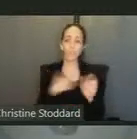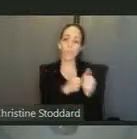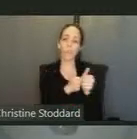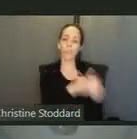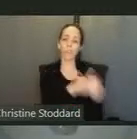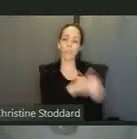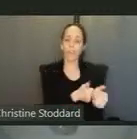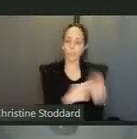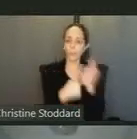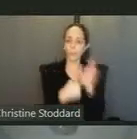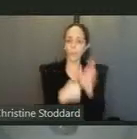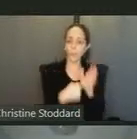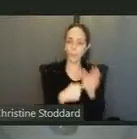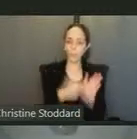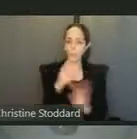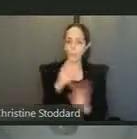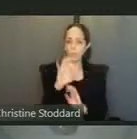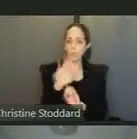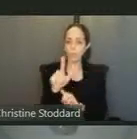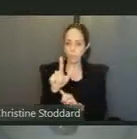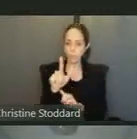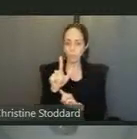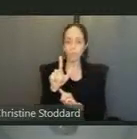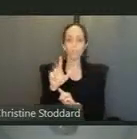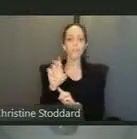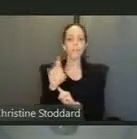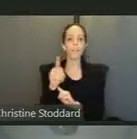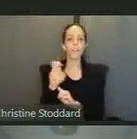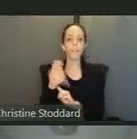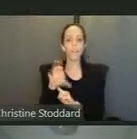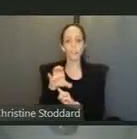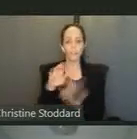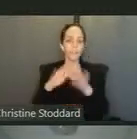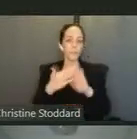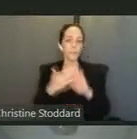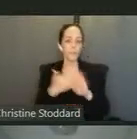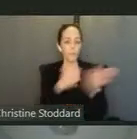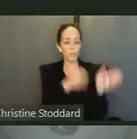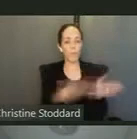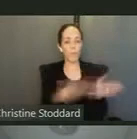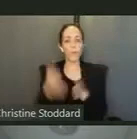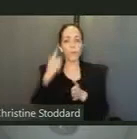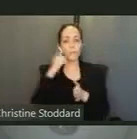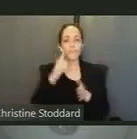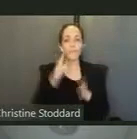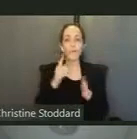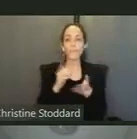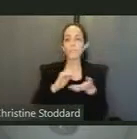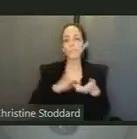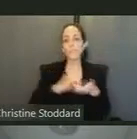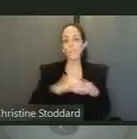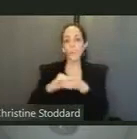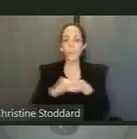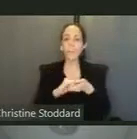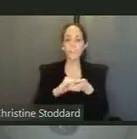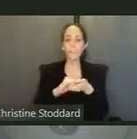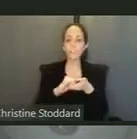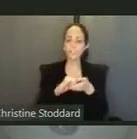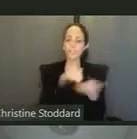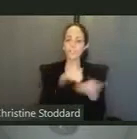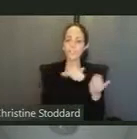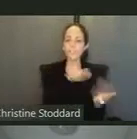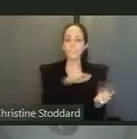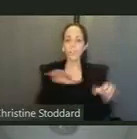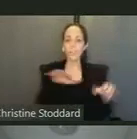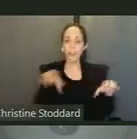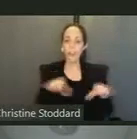racial and ethnic diversity of our community, organizes our community for collective action resulting in social change to obtain